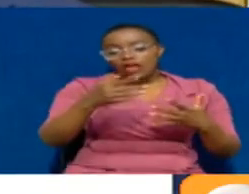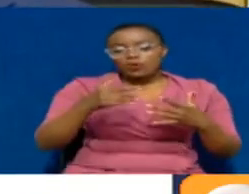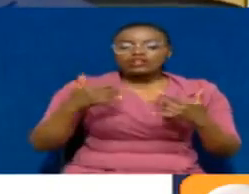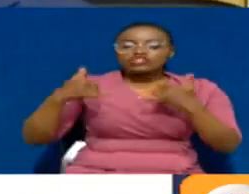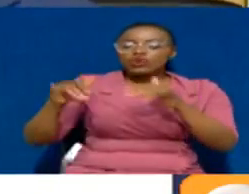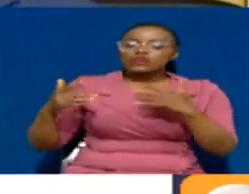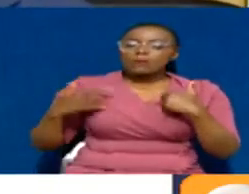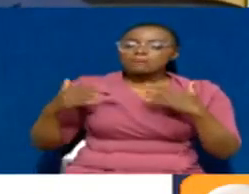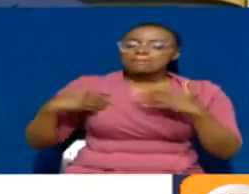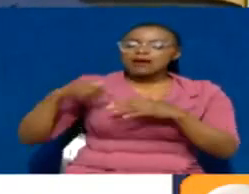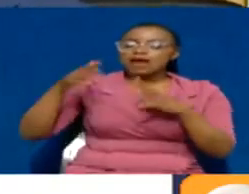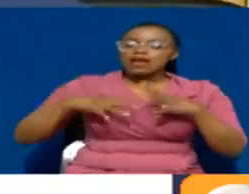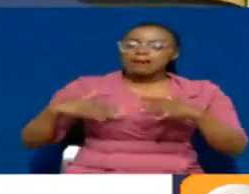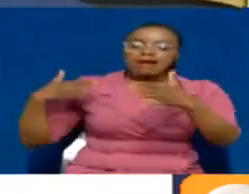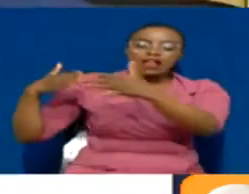others,